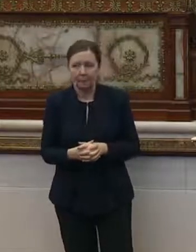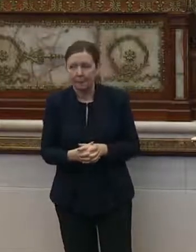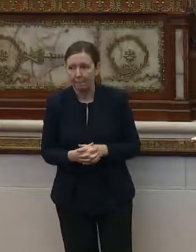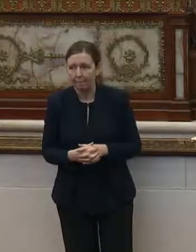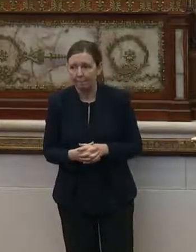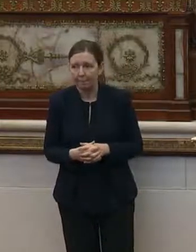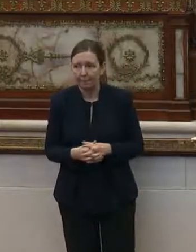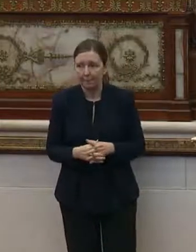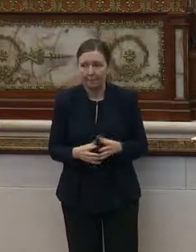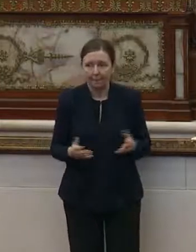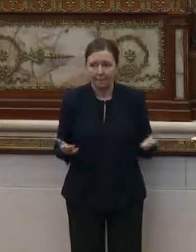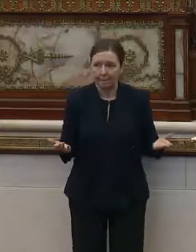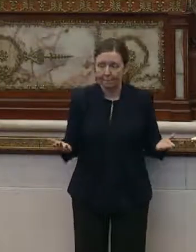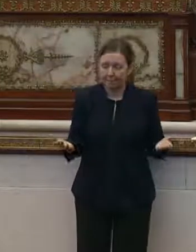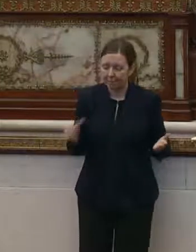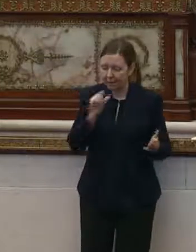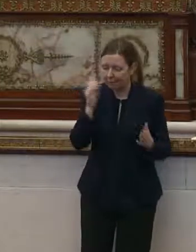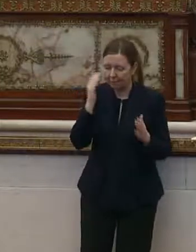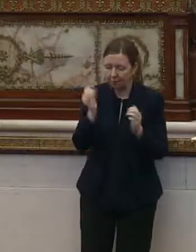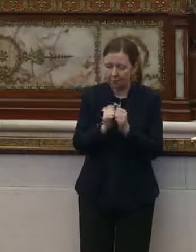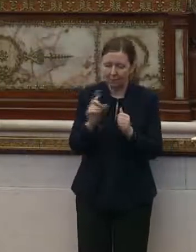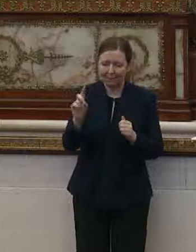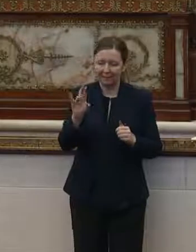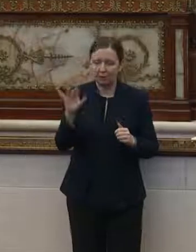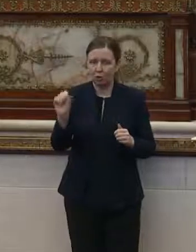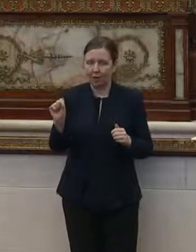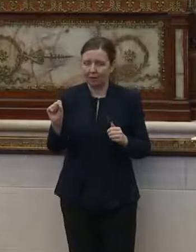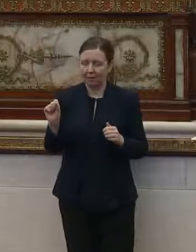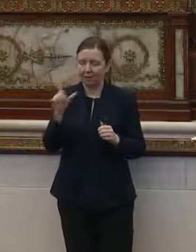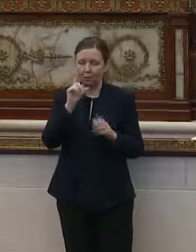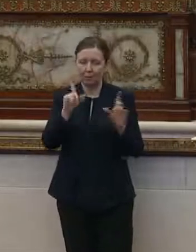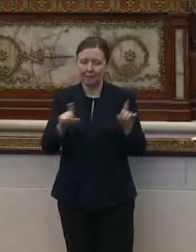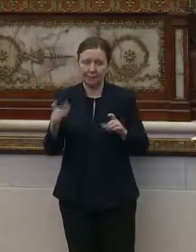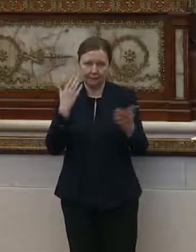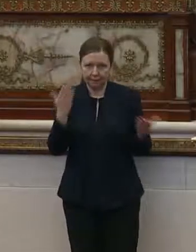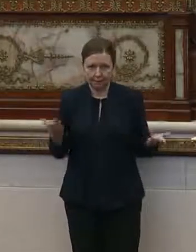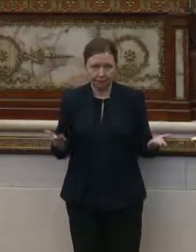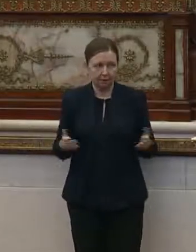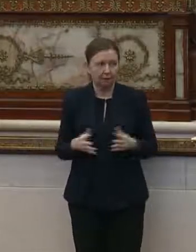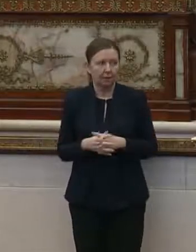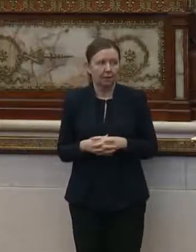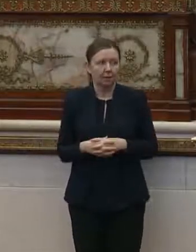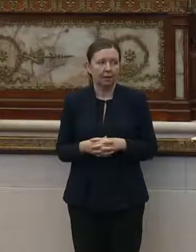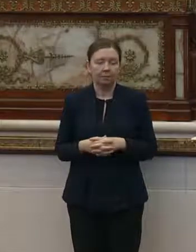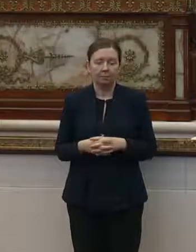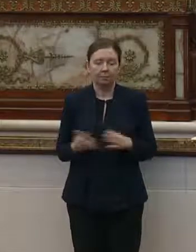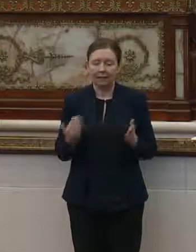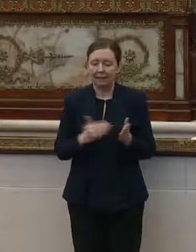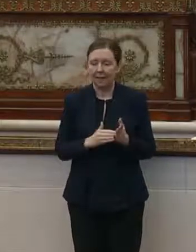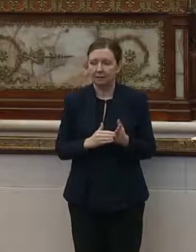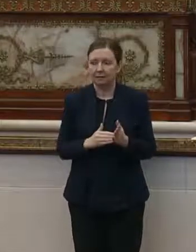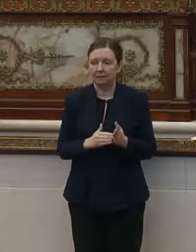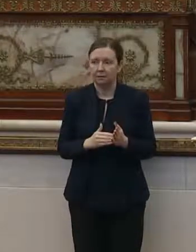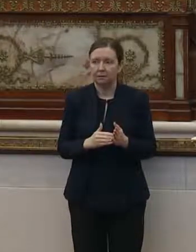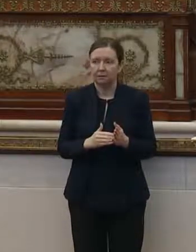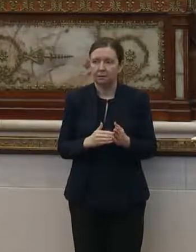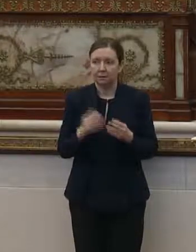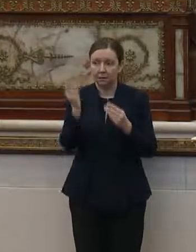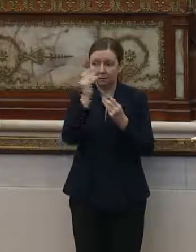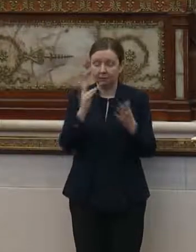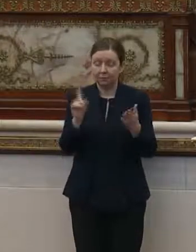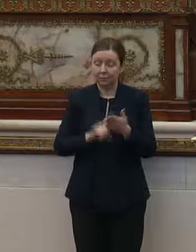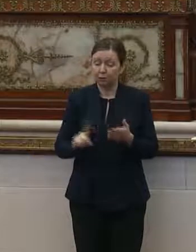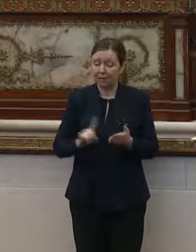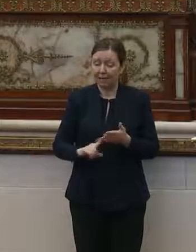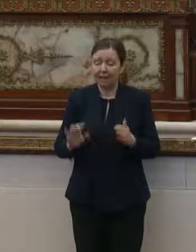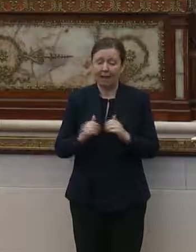I'm not familiar right now with what the demographics was of who they tested. And again, as far as what information was looked at